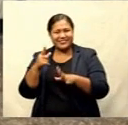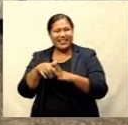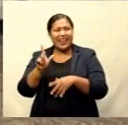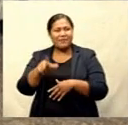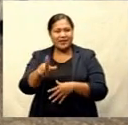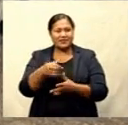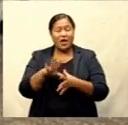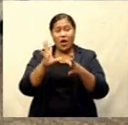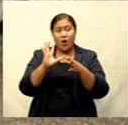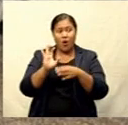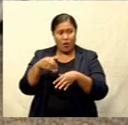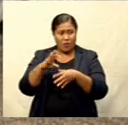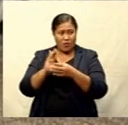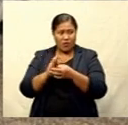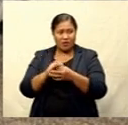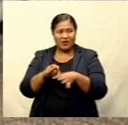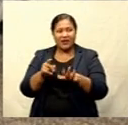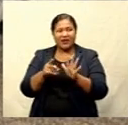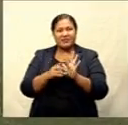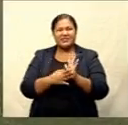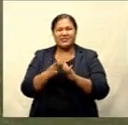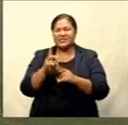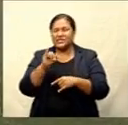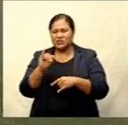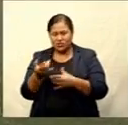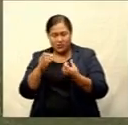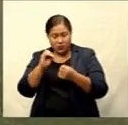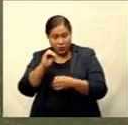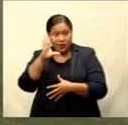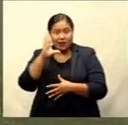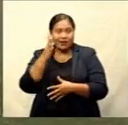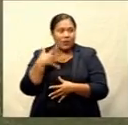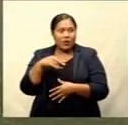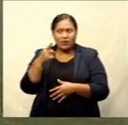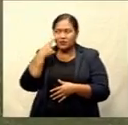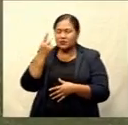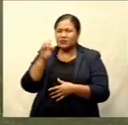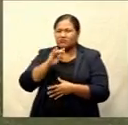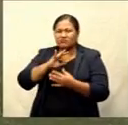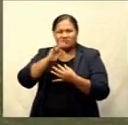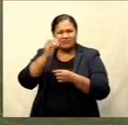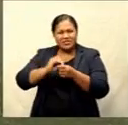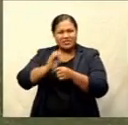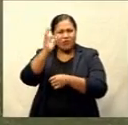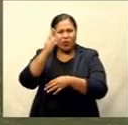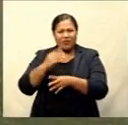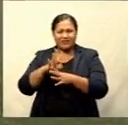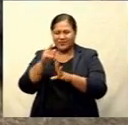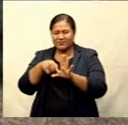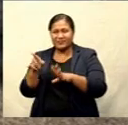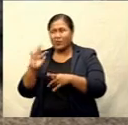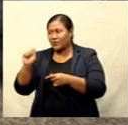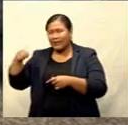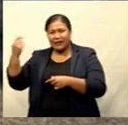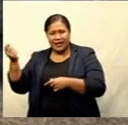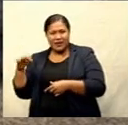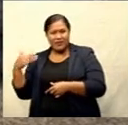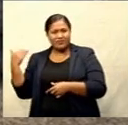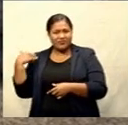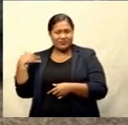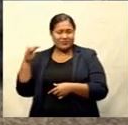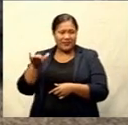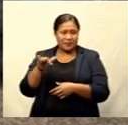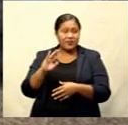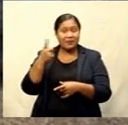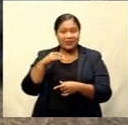Homeowner Ahmad Shamir Hussain says they had just woken up when they were alerted of smoke coming out of their home by a neighbor. Hussain says he